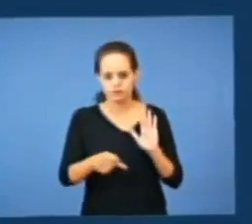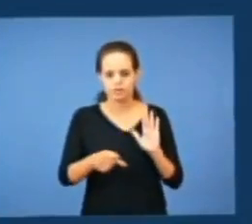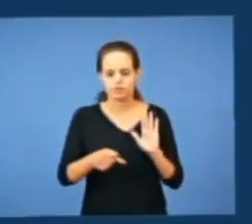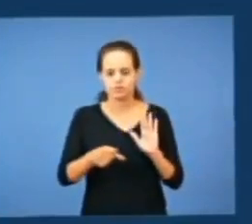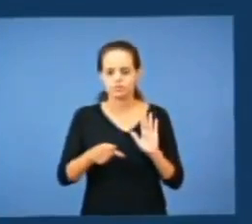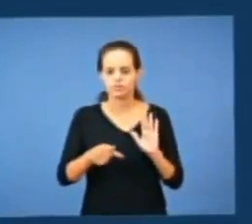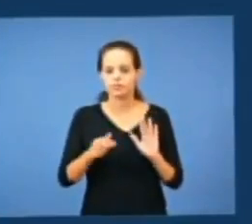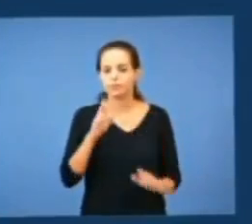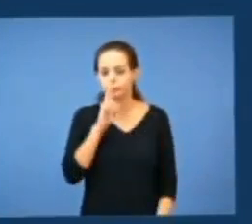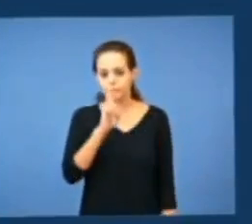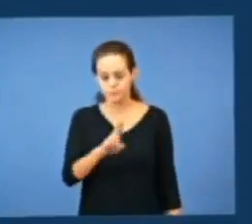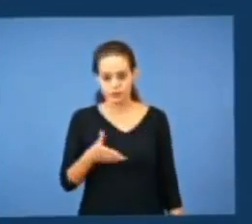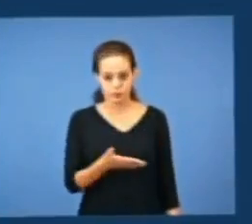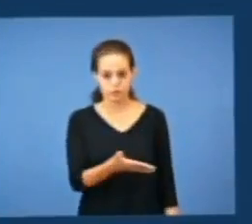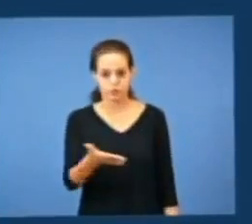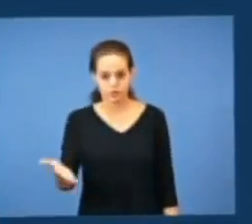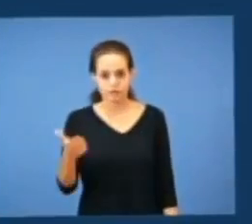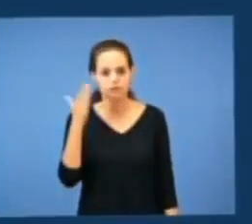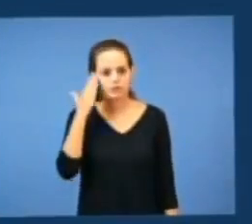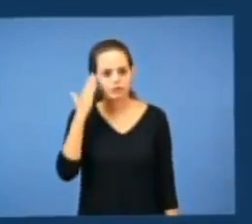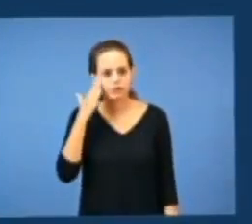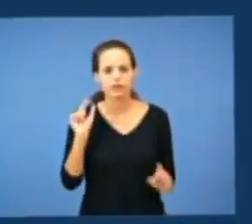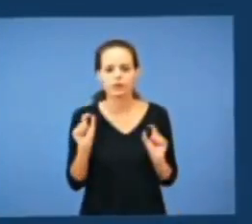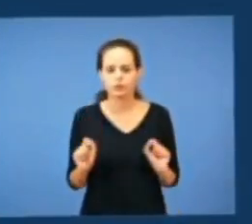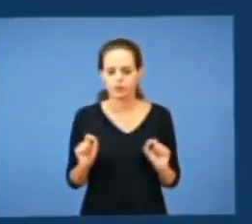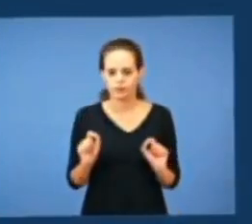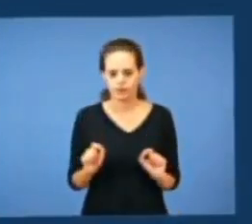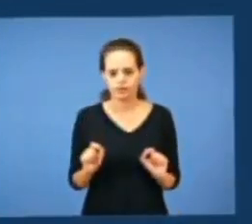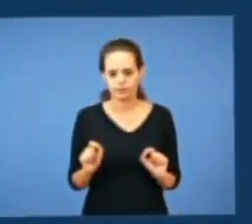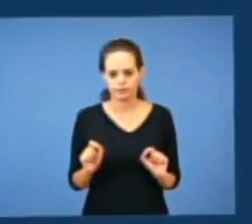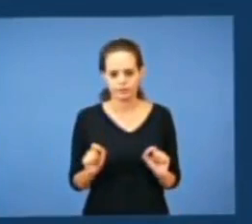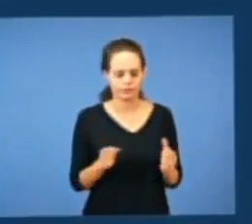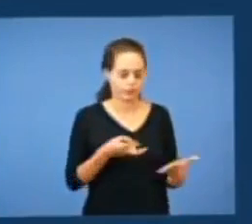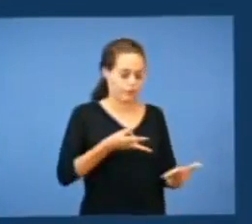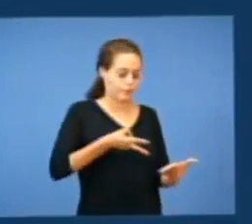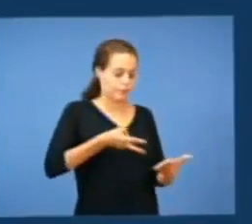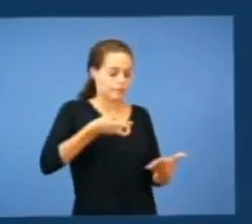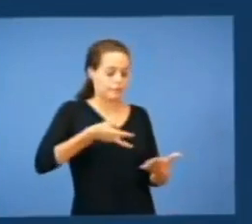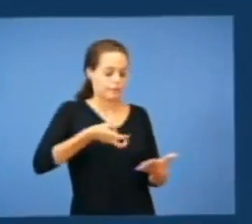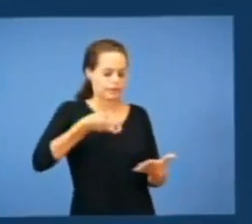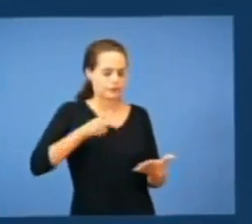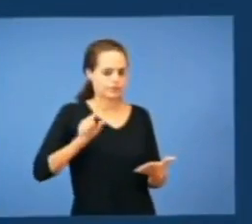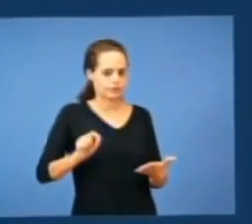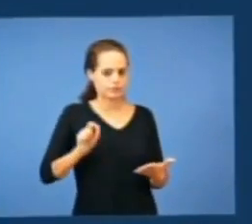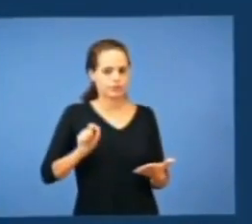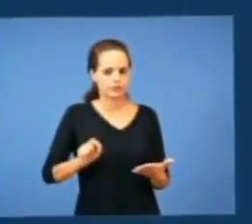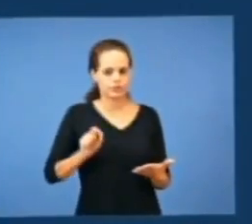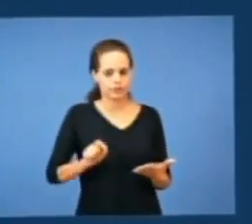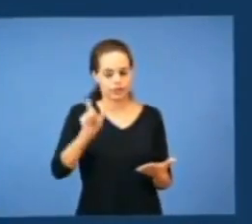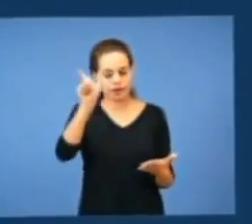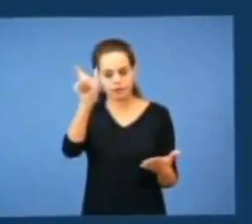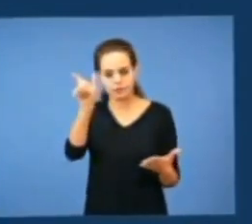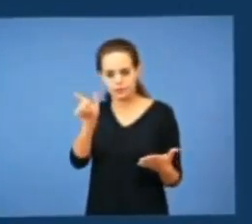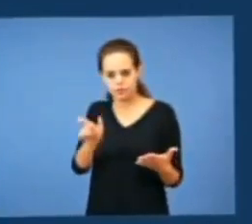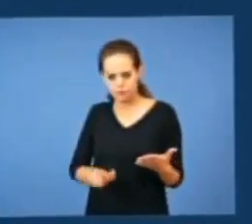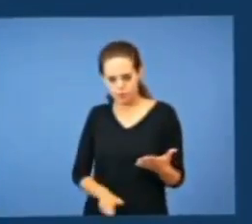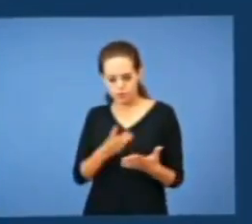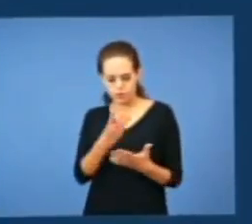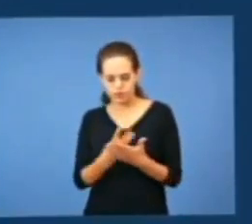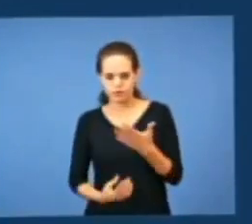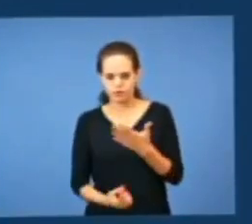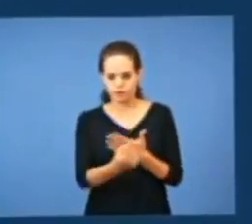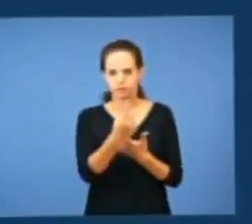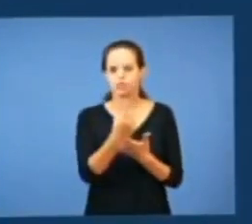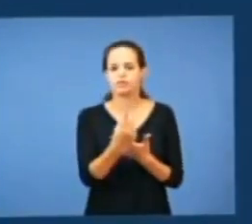and 17. And to this answer, you're going to identify, firstly, the person